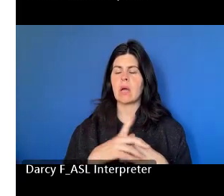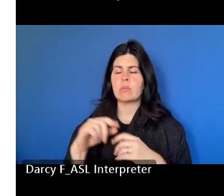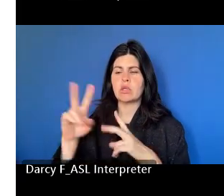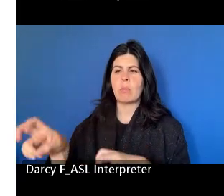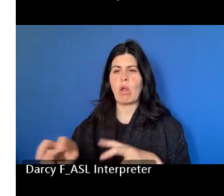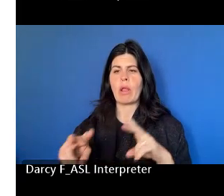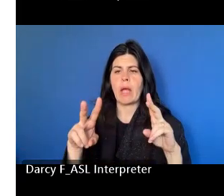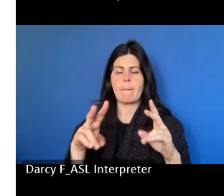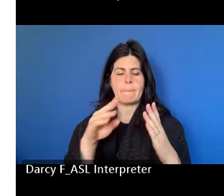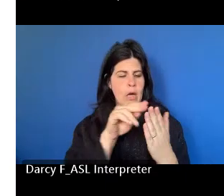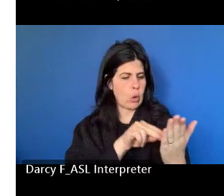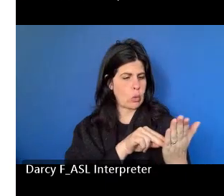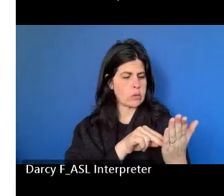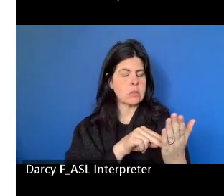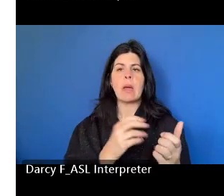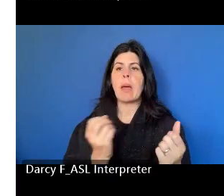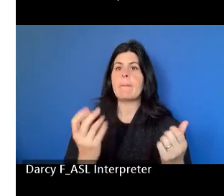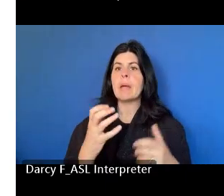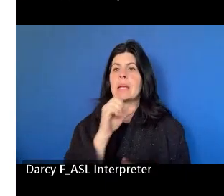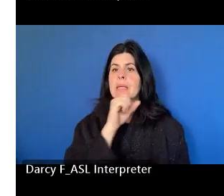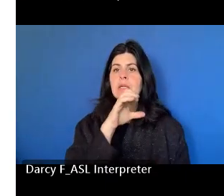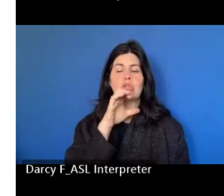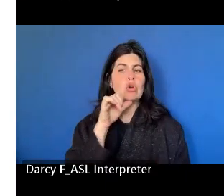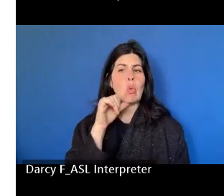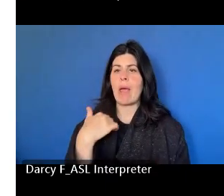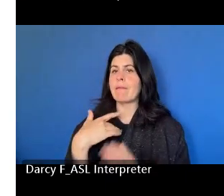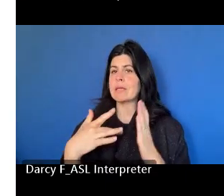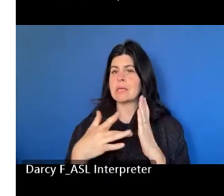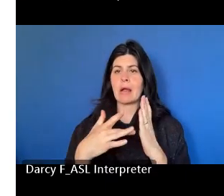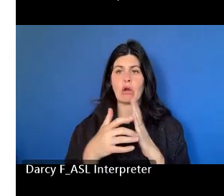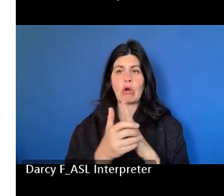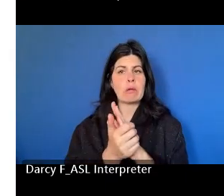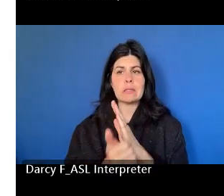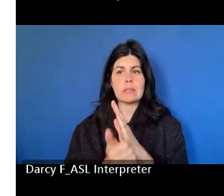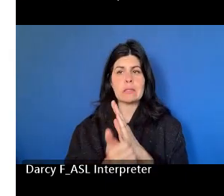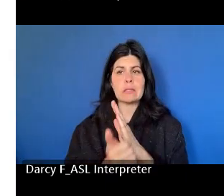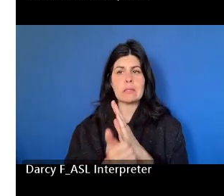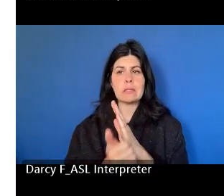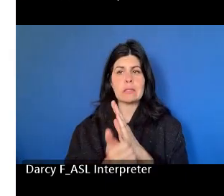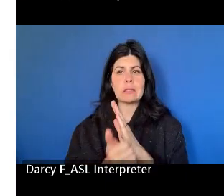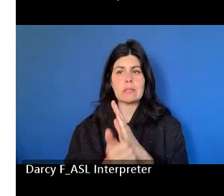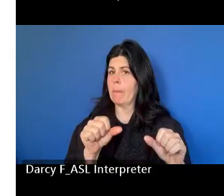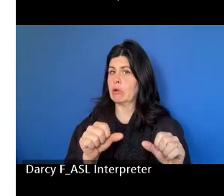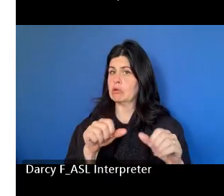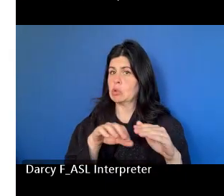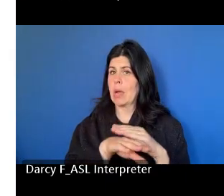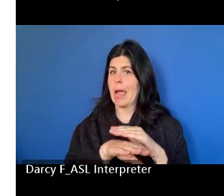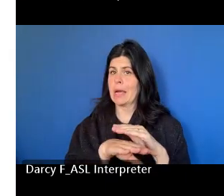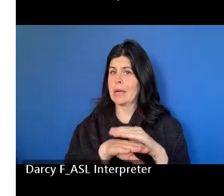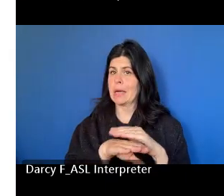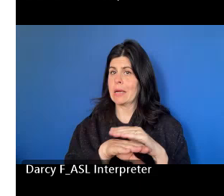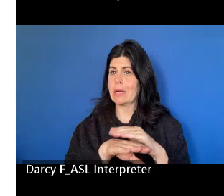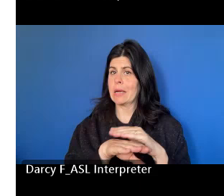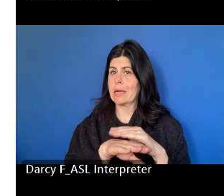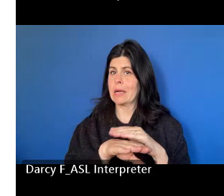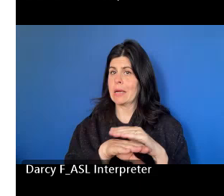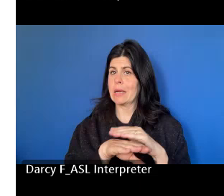Many seniors don't have technical skills. They're not going to be able to access the